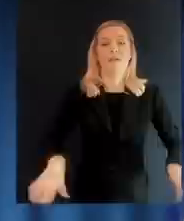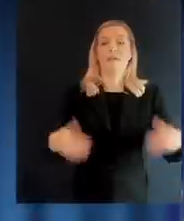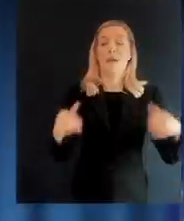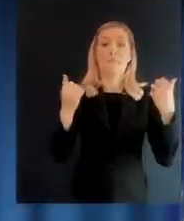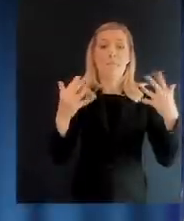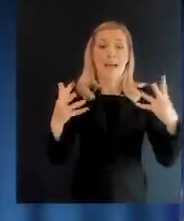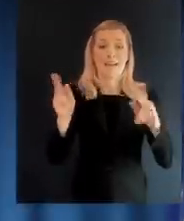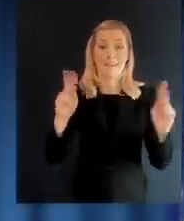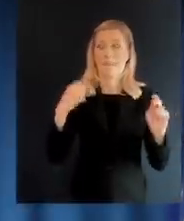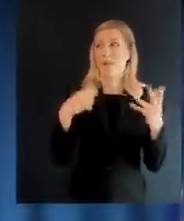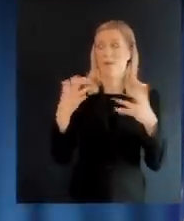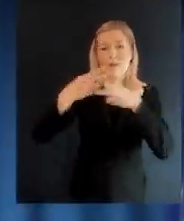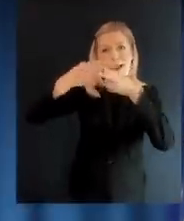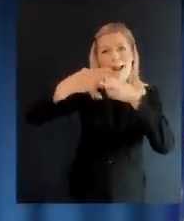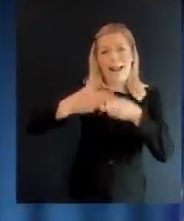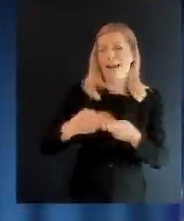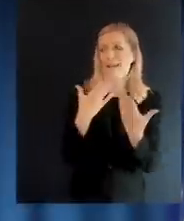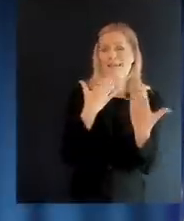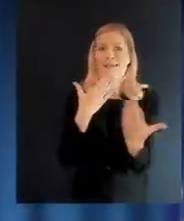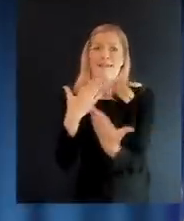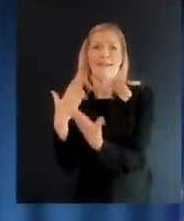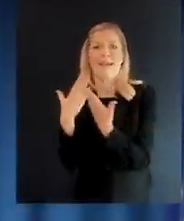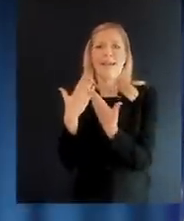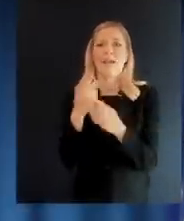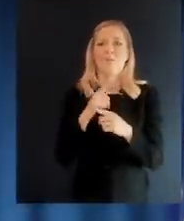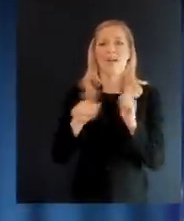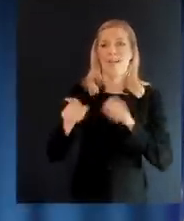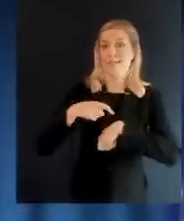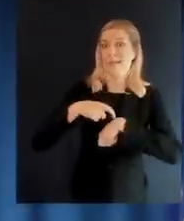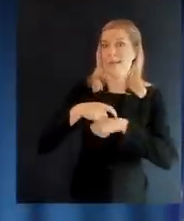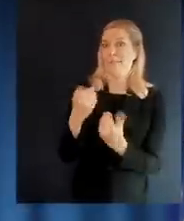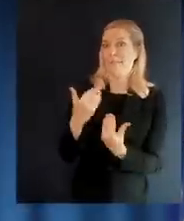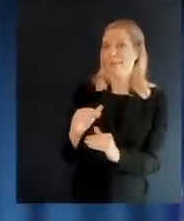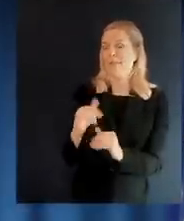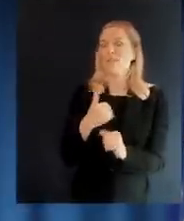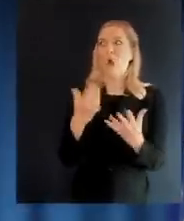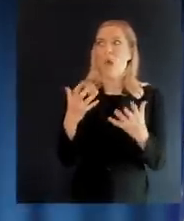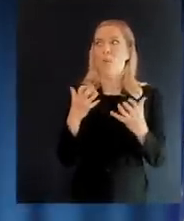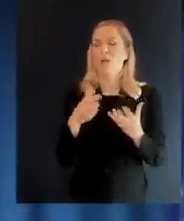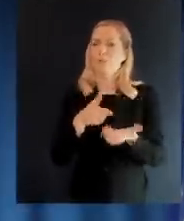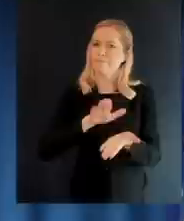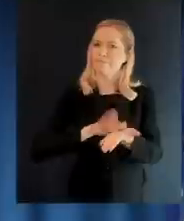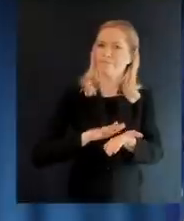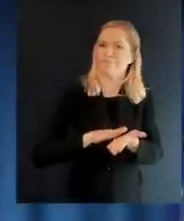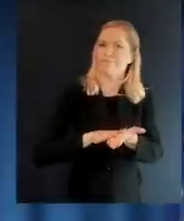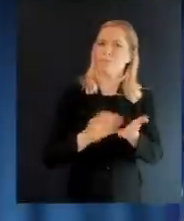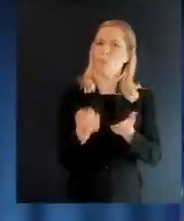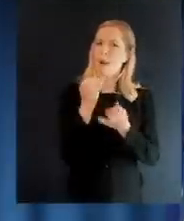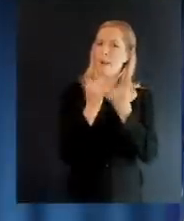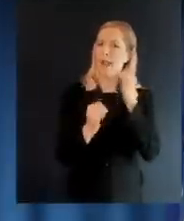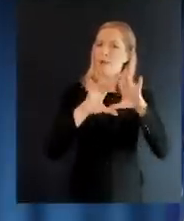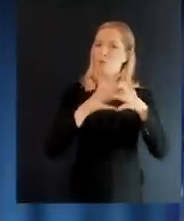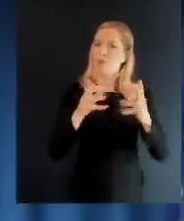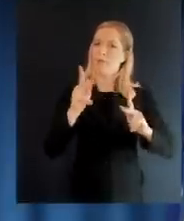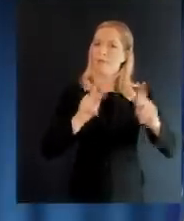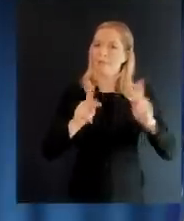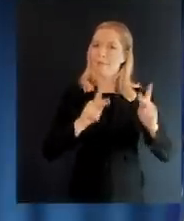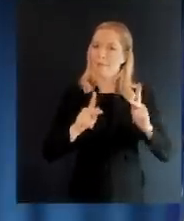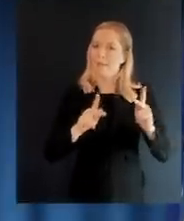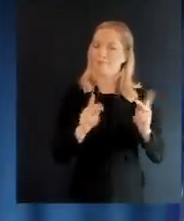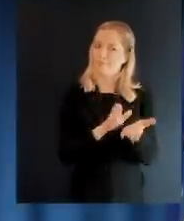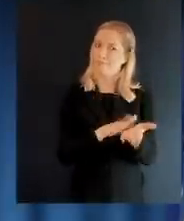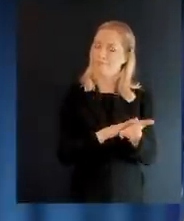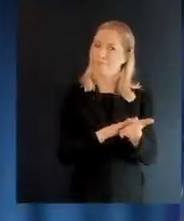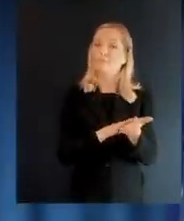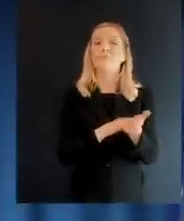I have a time limit, so one last group of often overlooked people to whom I want to extend my thanks to are the workers and staff of the